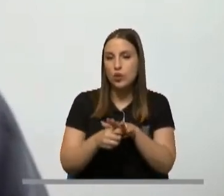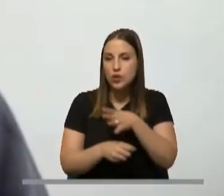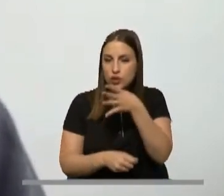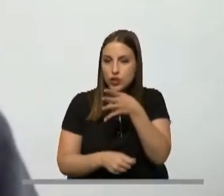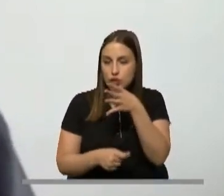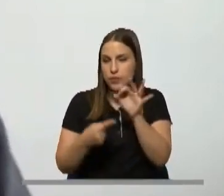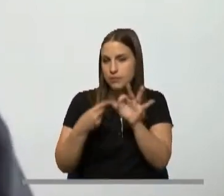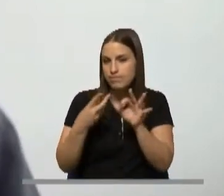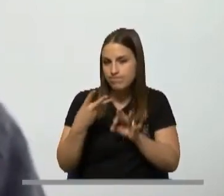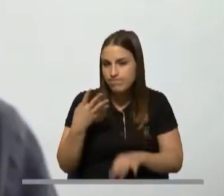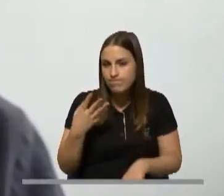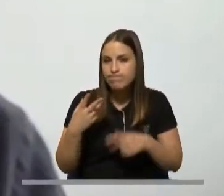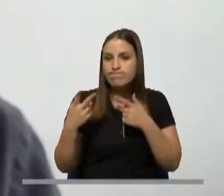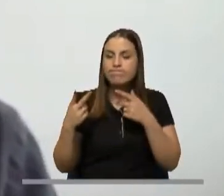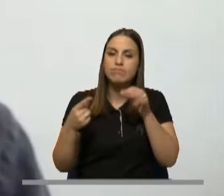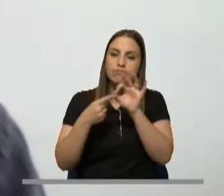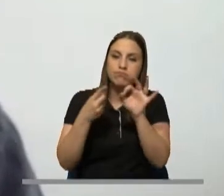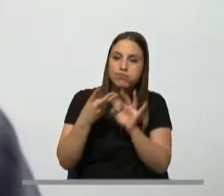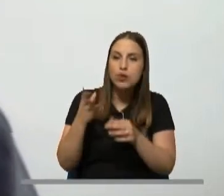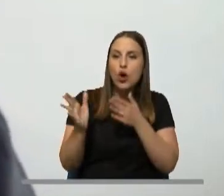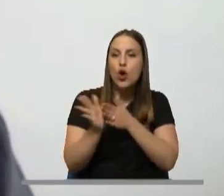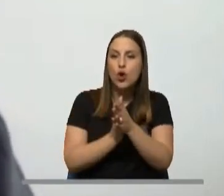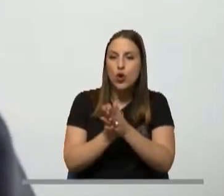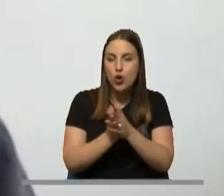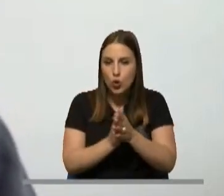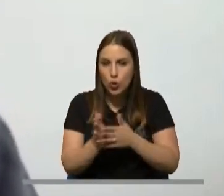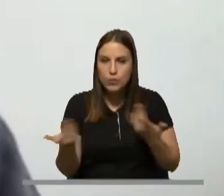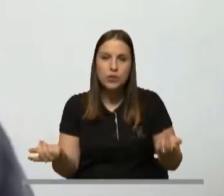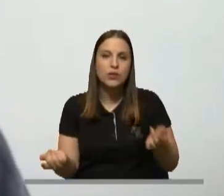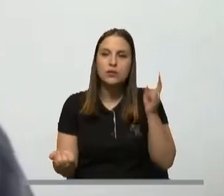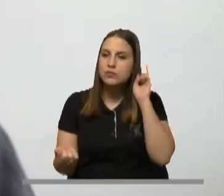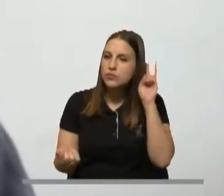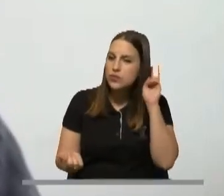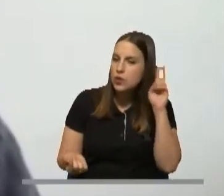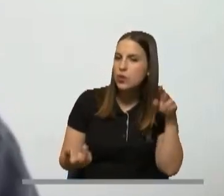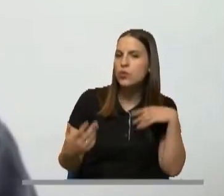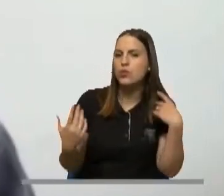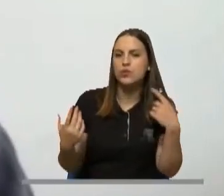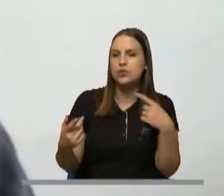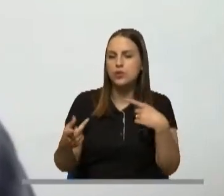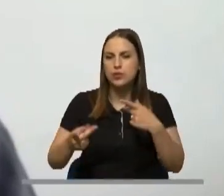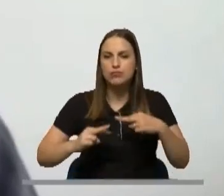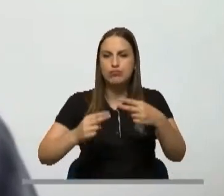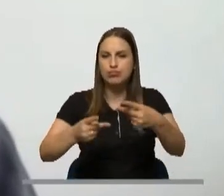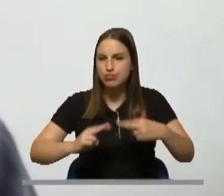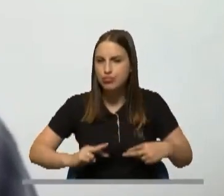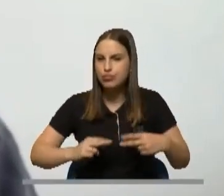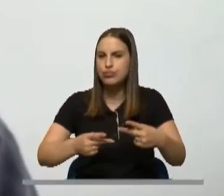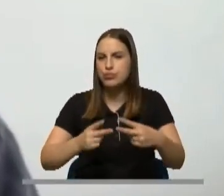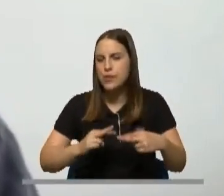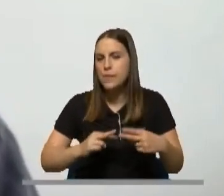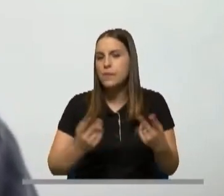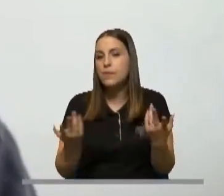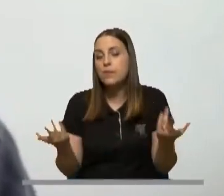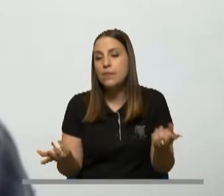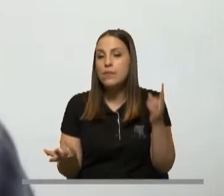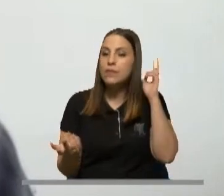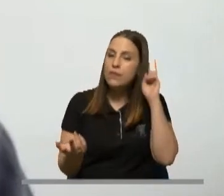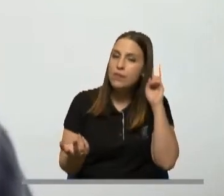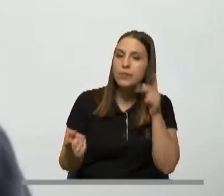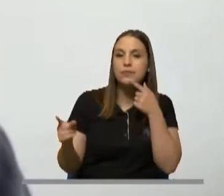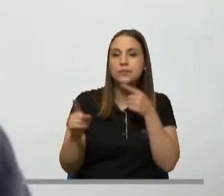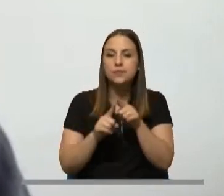factors, criteria of opportunity, balances, and transactions. Rarely does